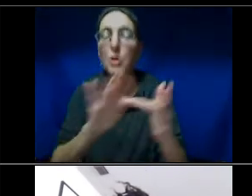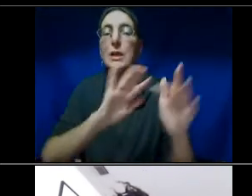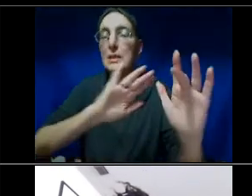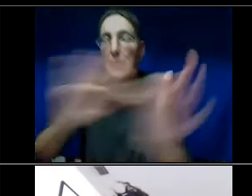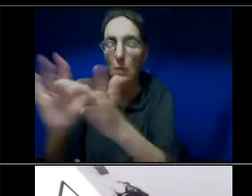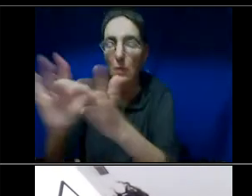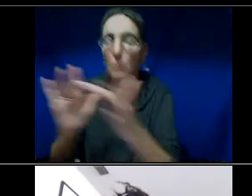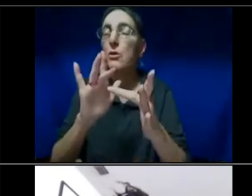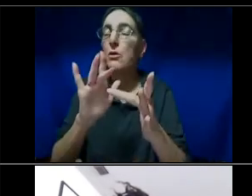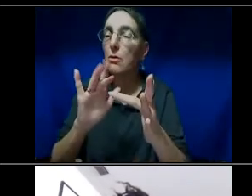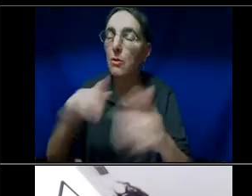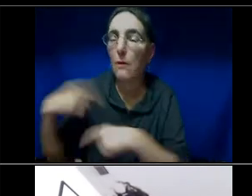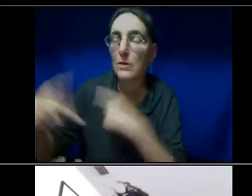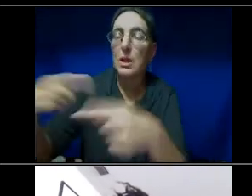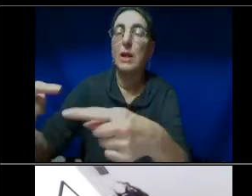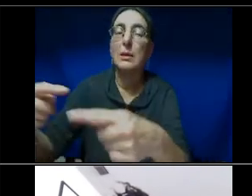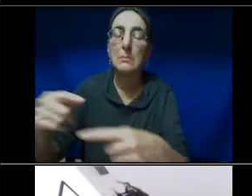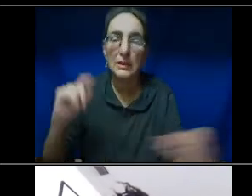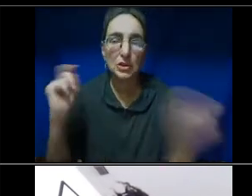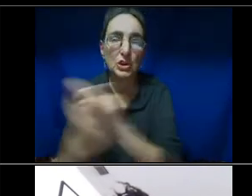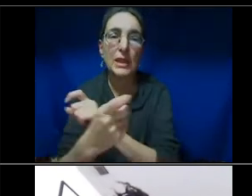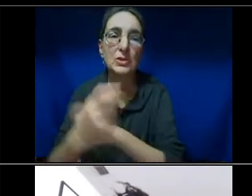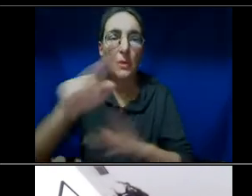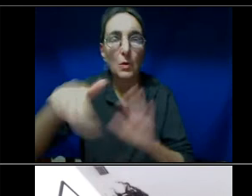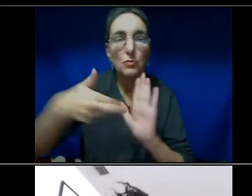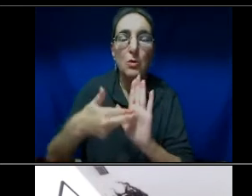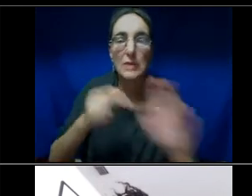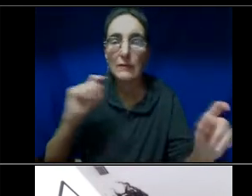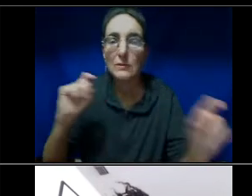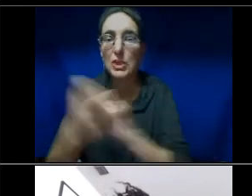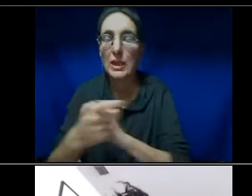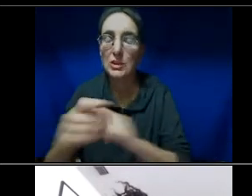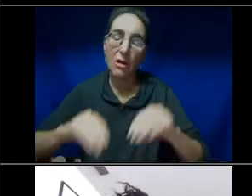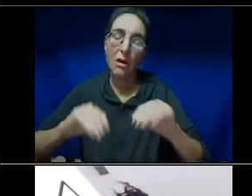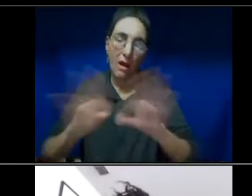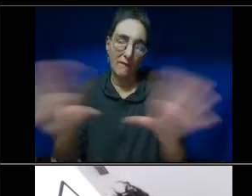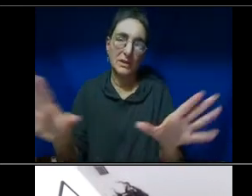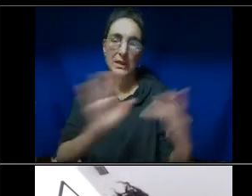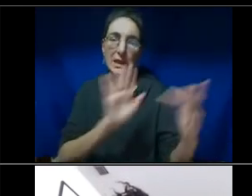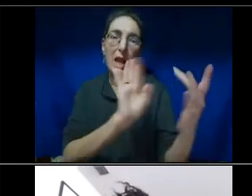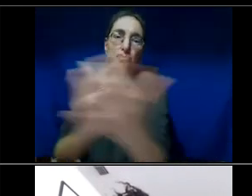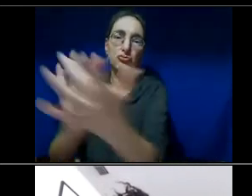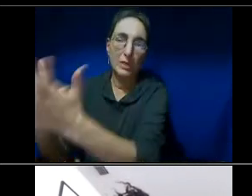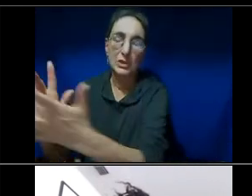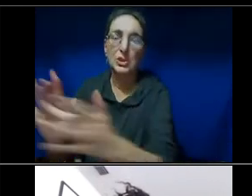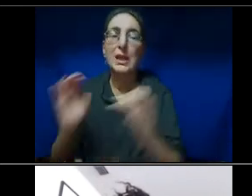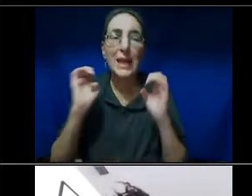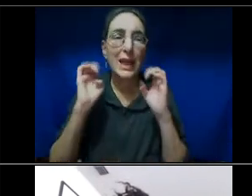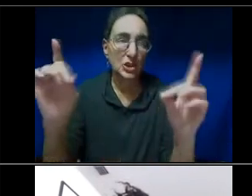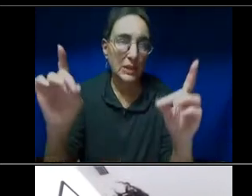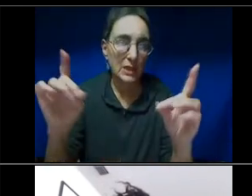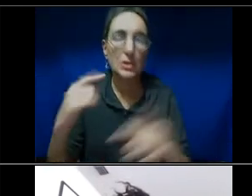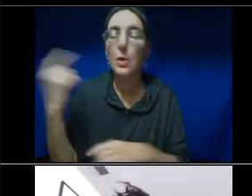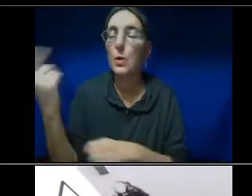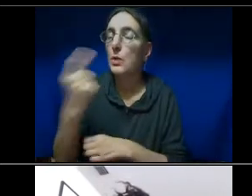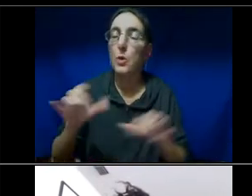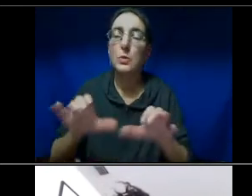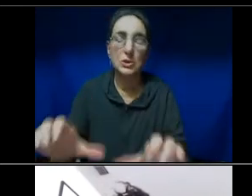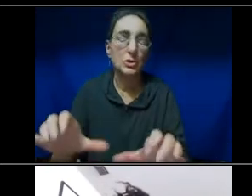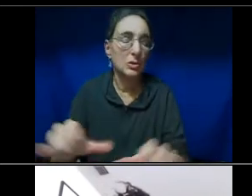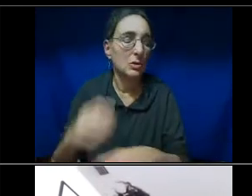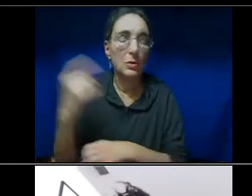sort of what their roles have been. Obviously, outreach, education. One of the things that we always do is it's